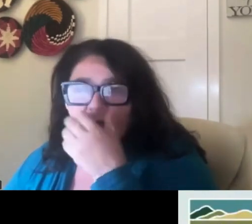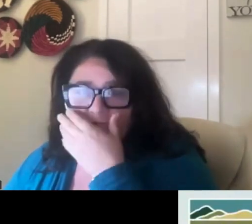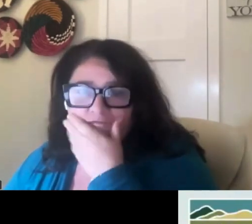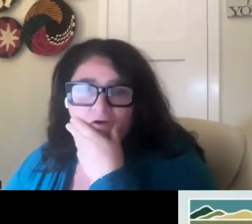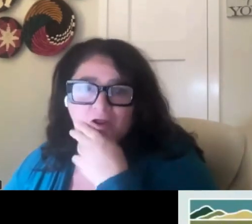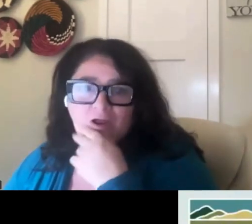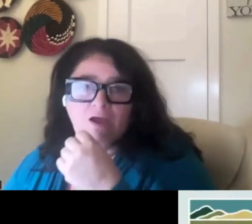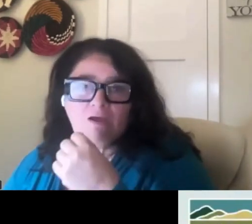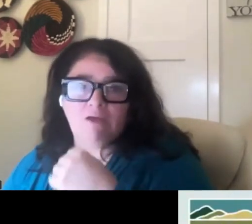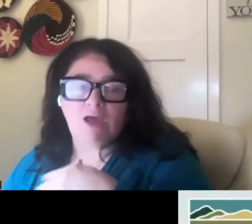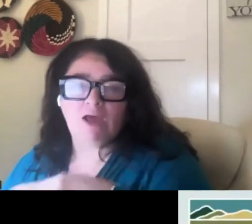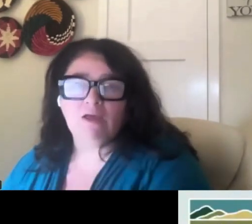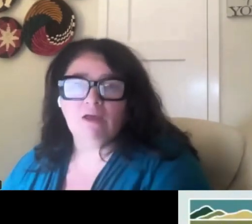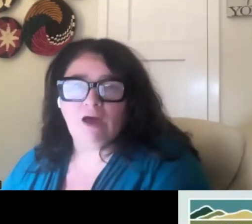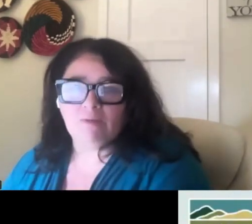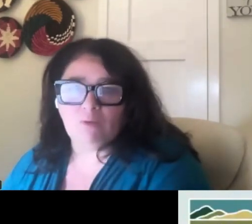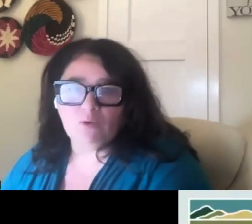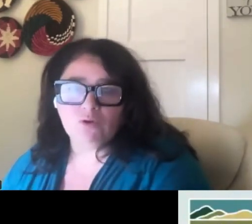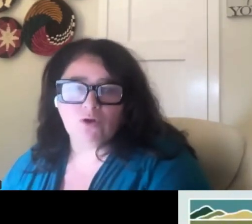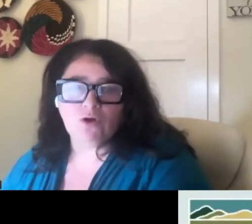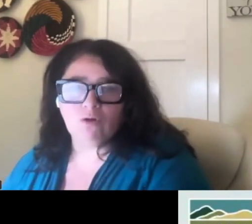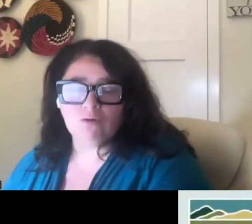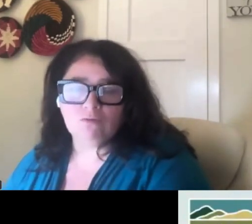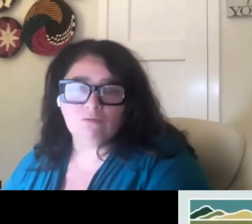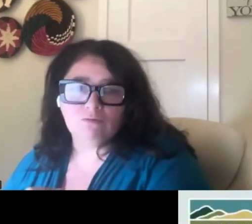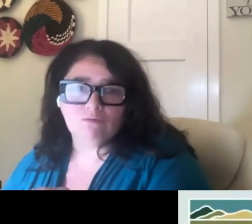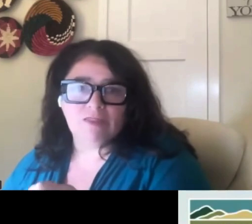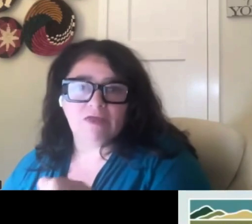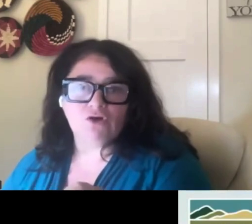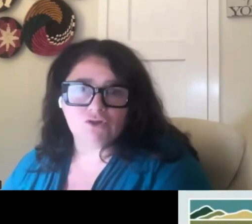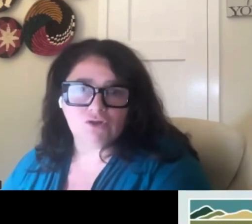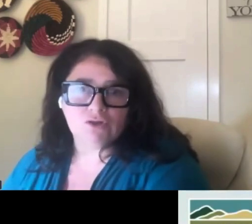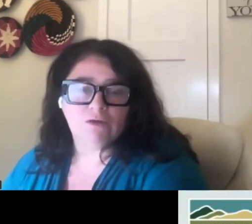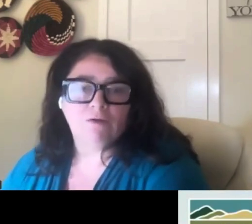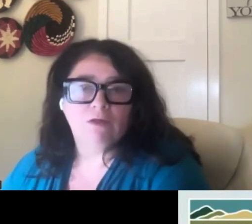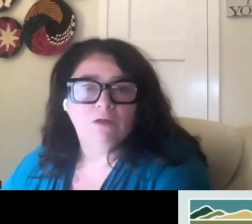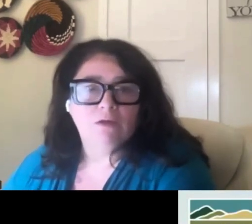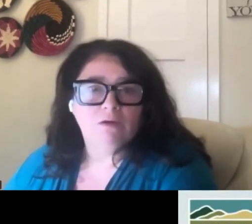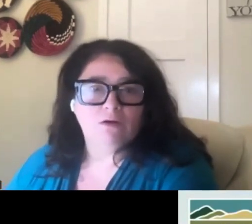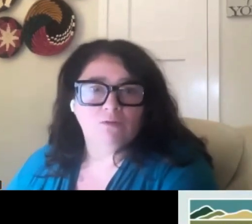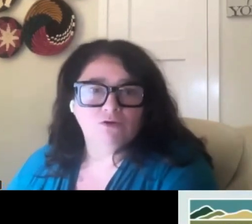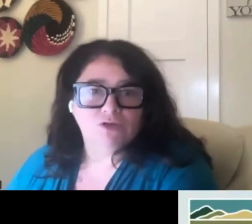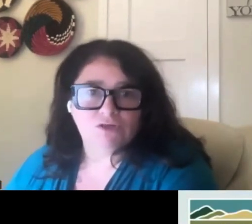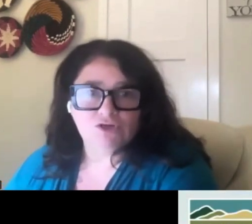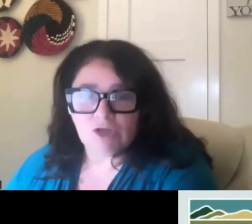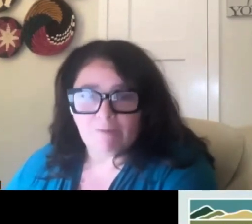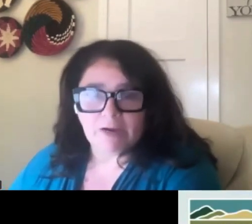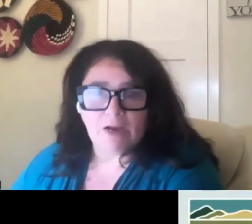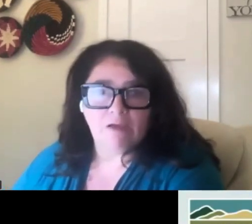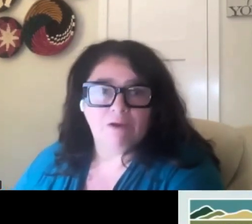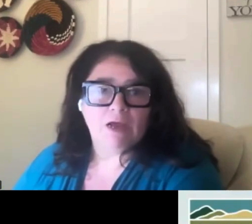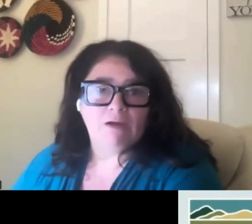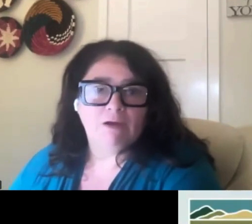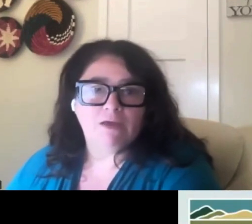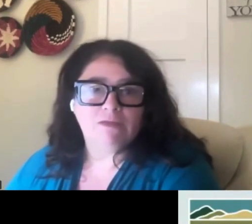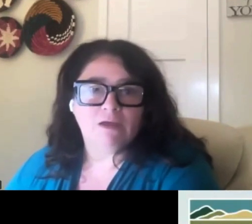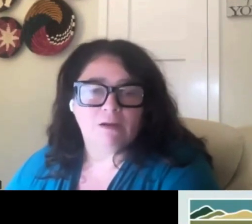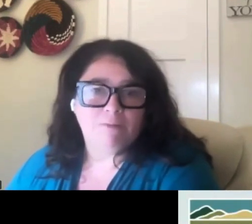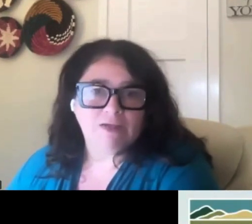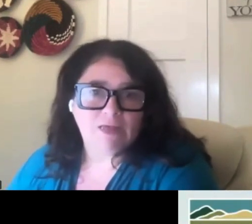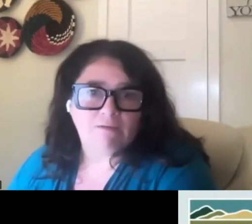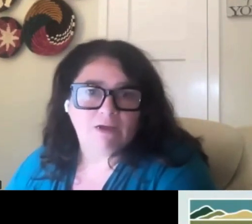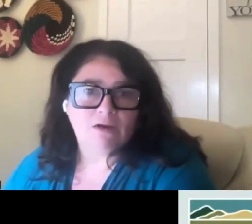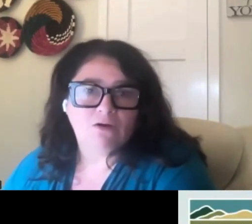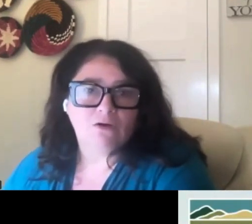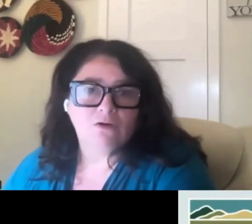chaparral that are being replaced following fires by invasive grasses, which themselves are sometimes even more flammable